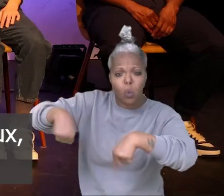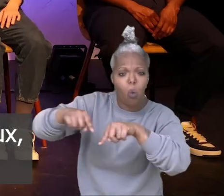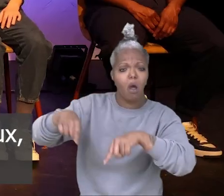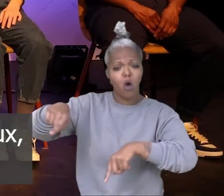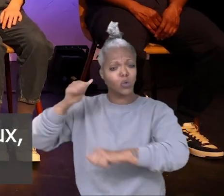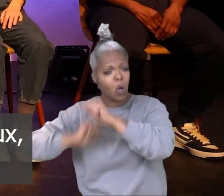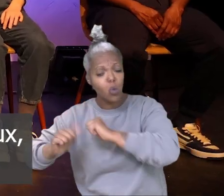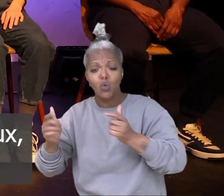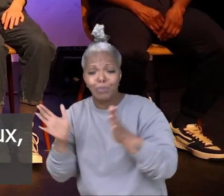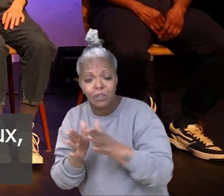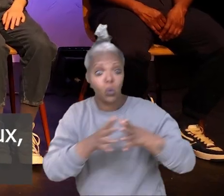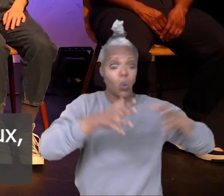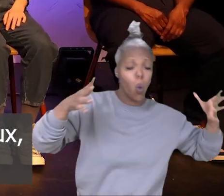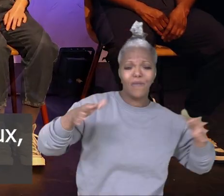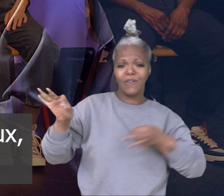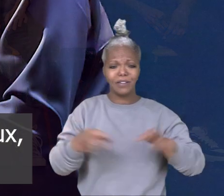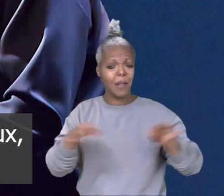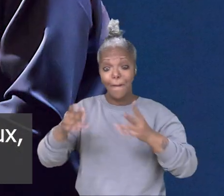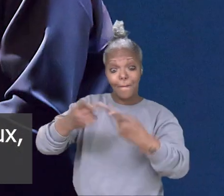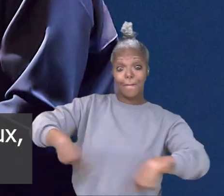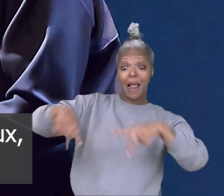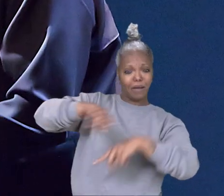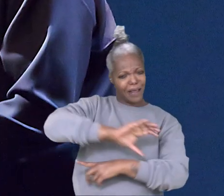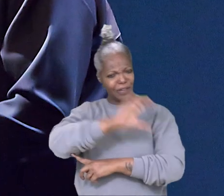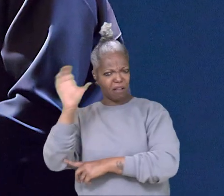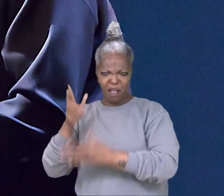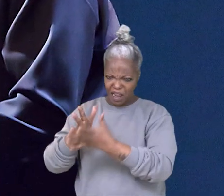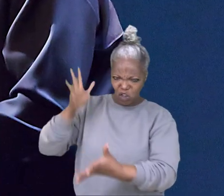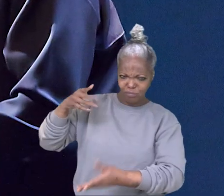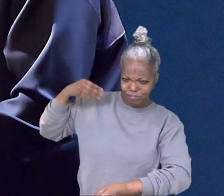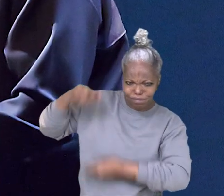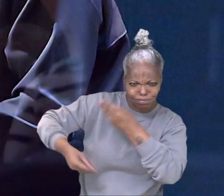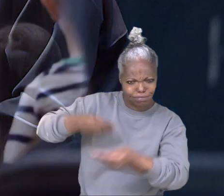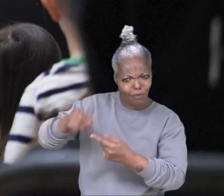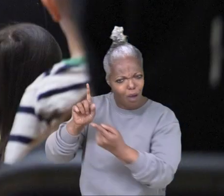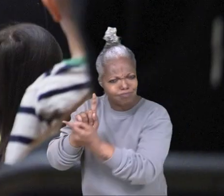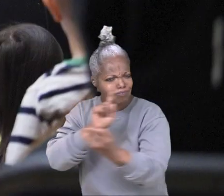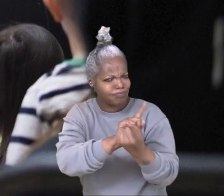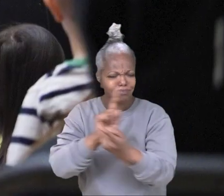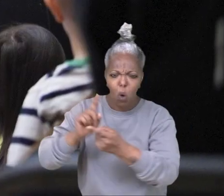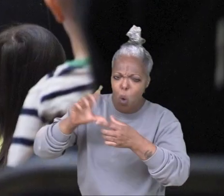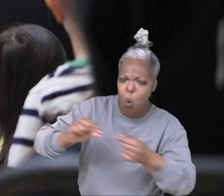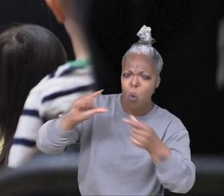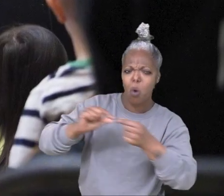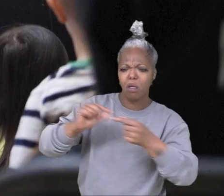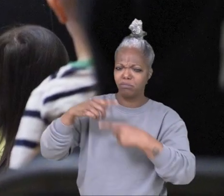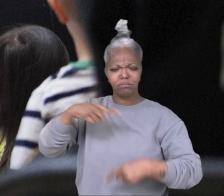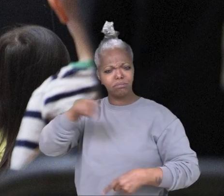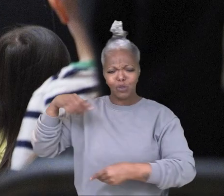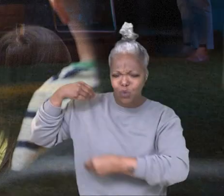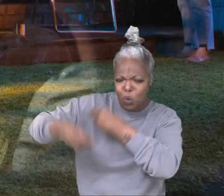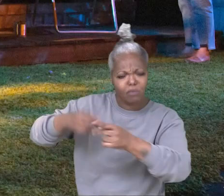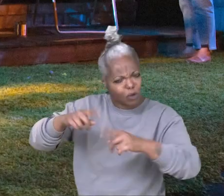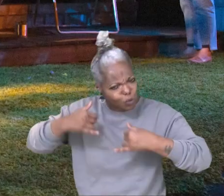commercial theaters, to our festivals, big and small, this country has a rich history of storytelling